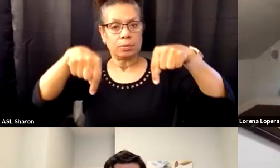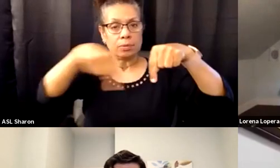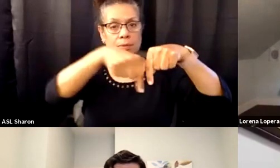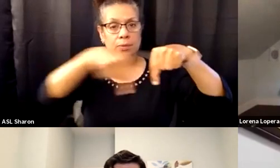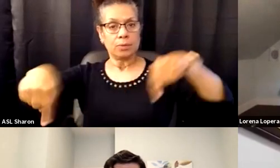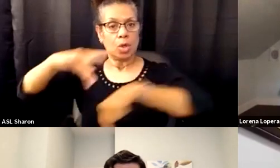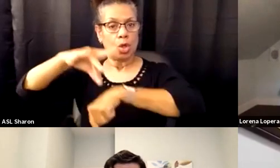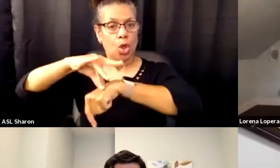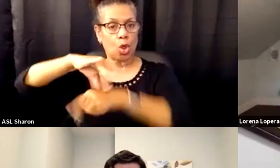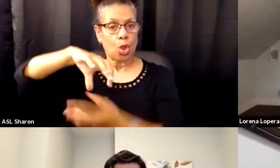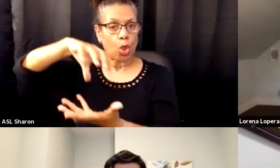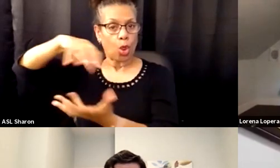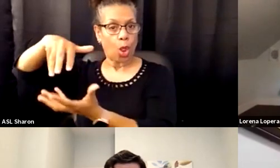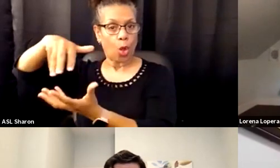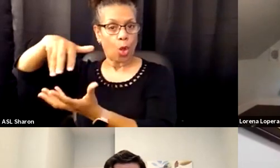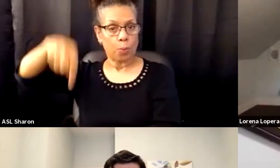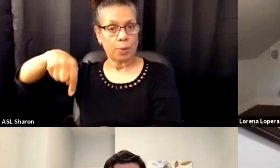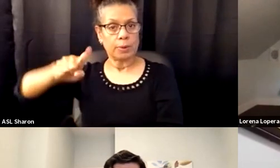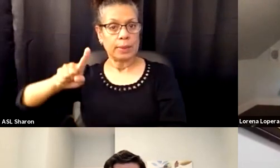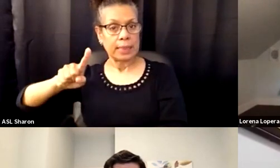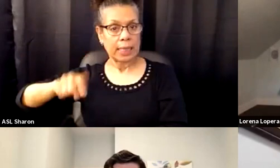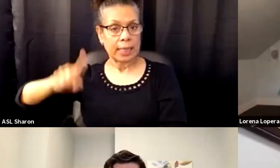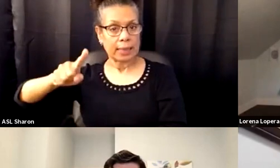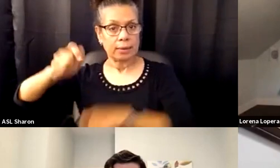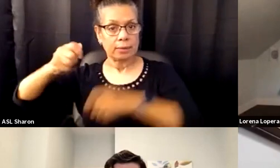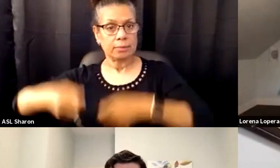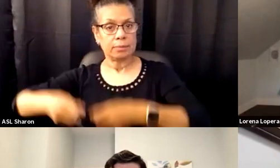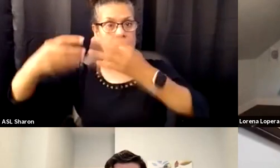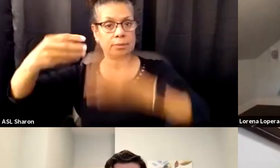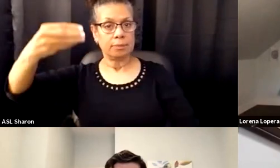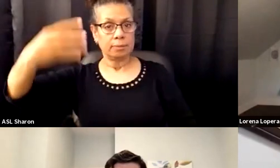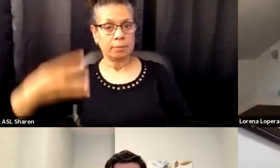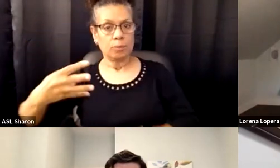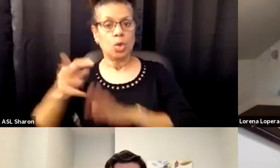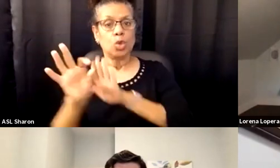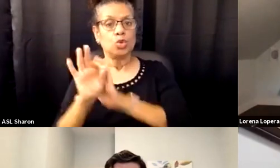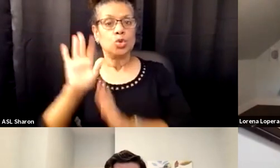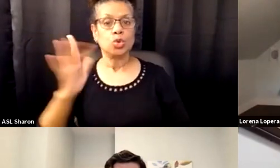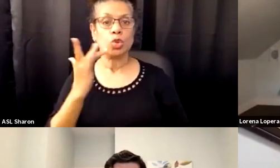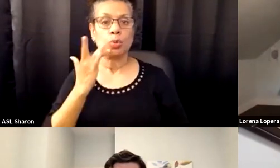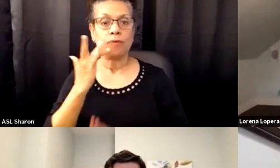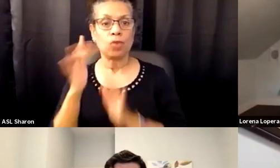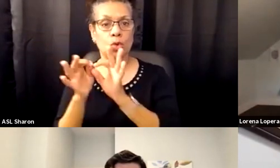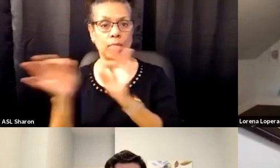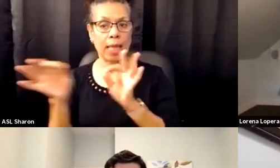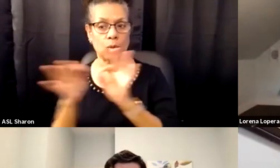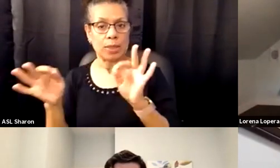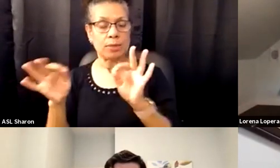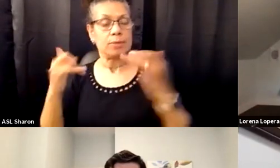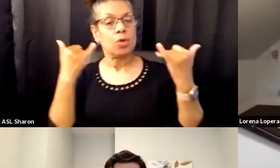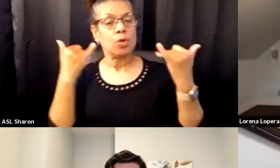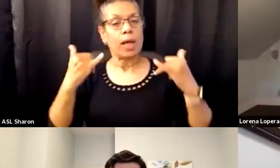globe at the bottom of your screen click the icon to select your language preference will our spanish